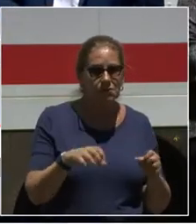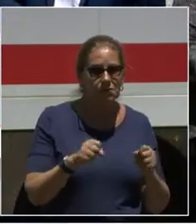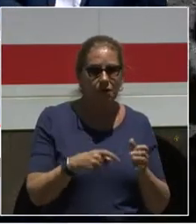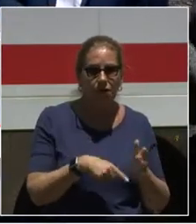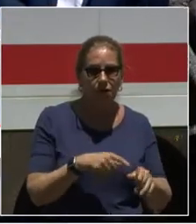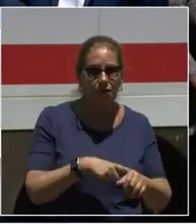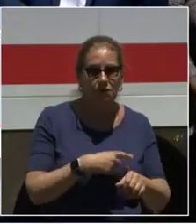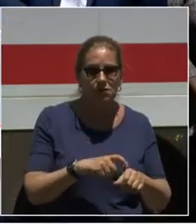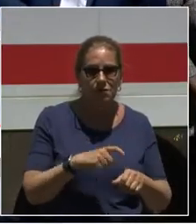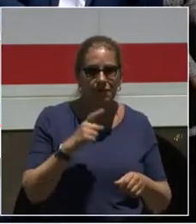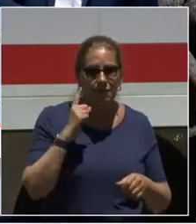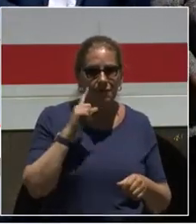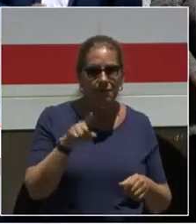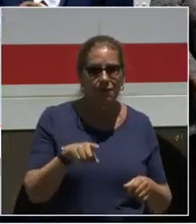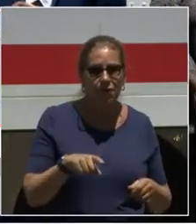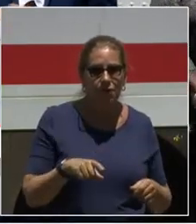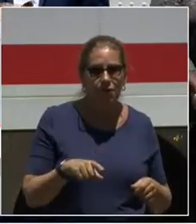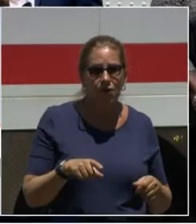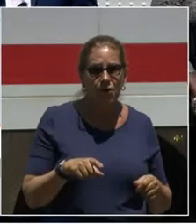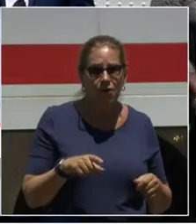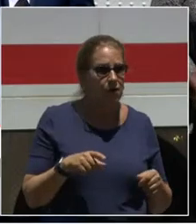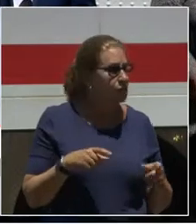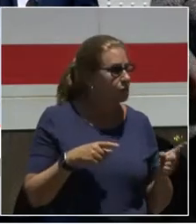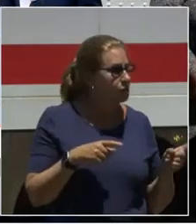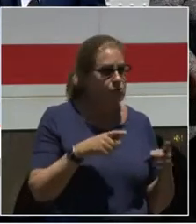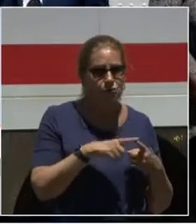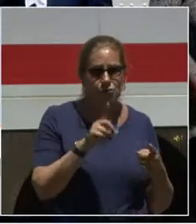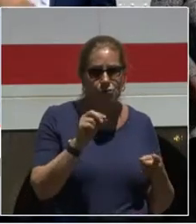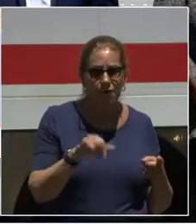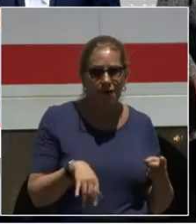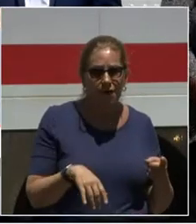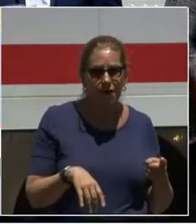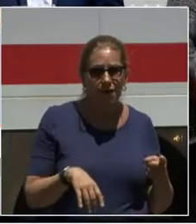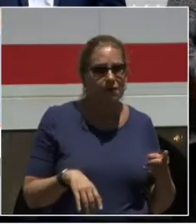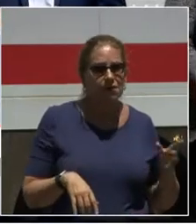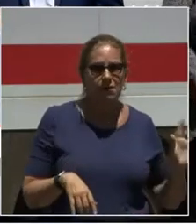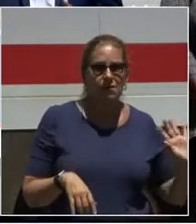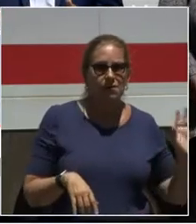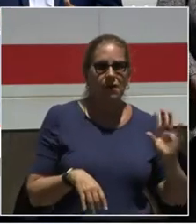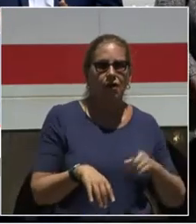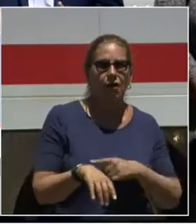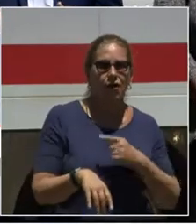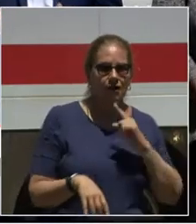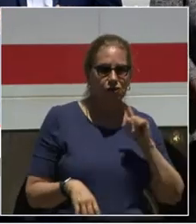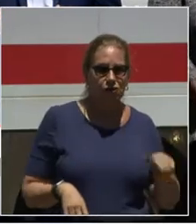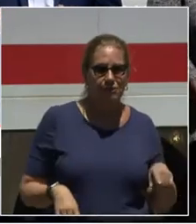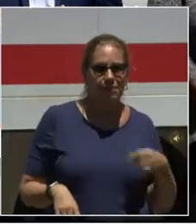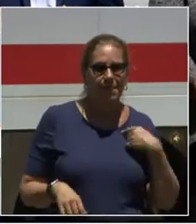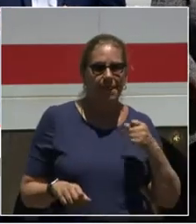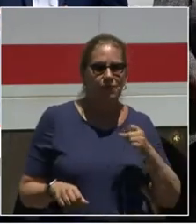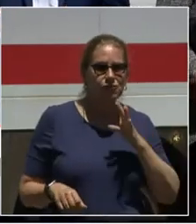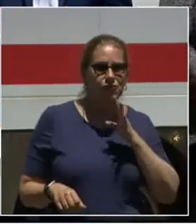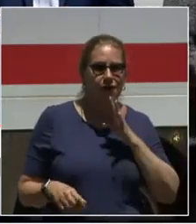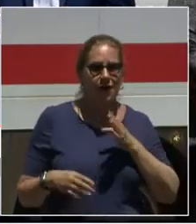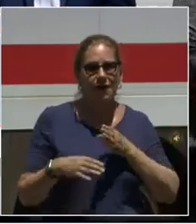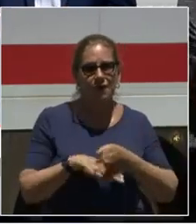will be happy to have the Chancellor and others talk to you about that following the press conference. But I have to say,